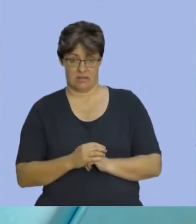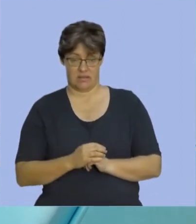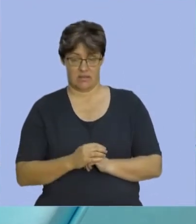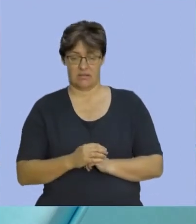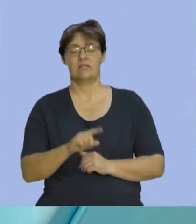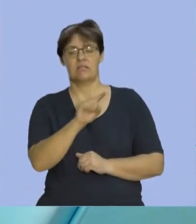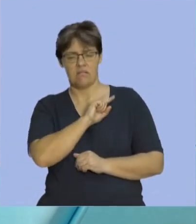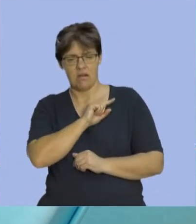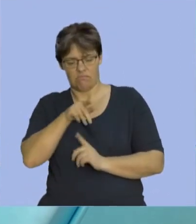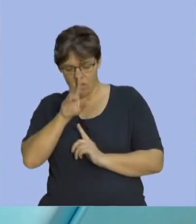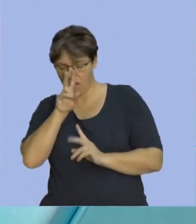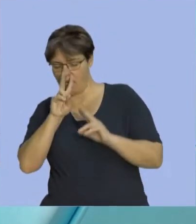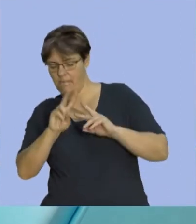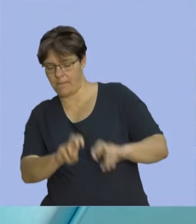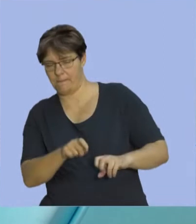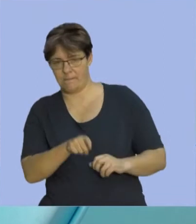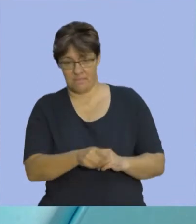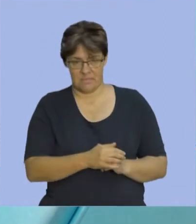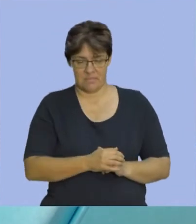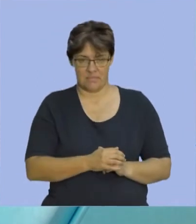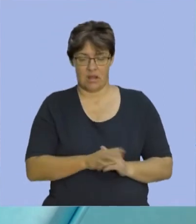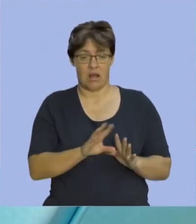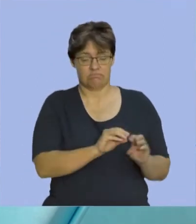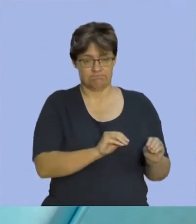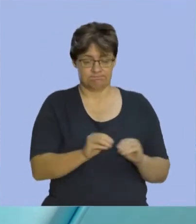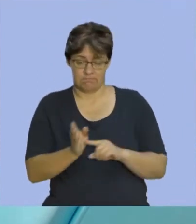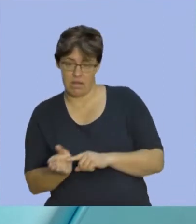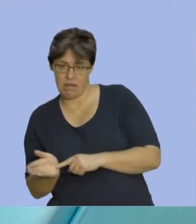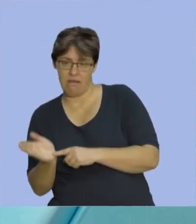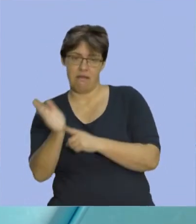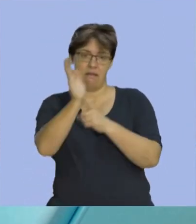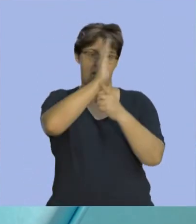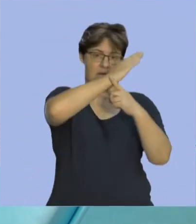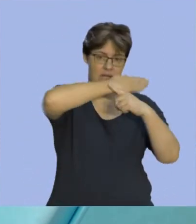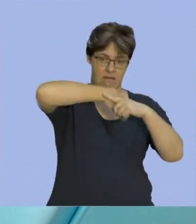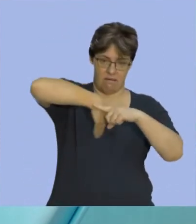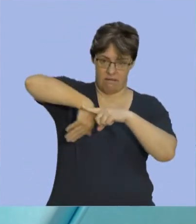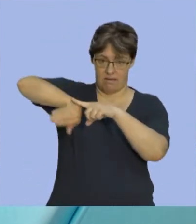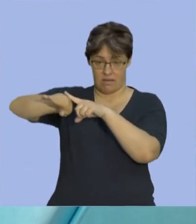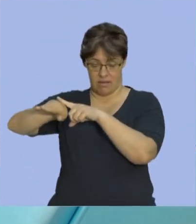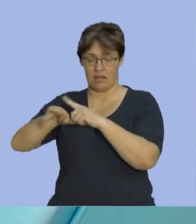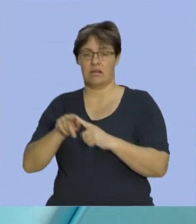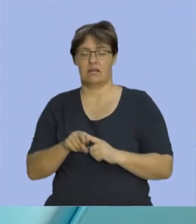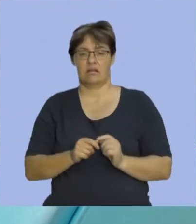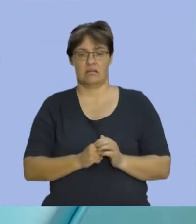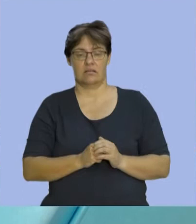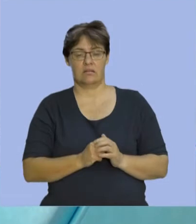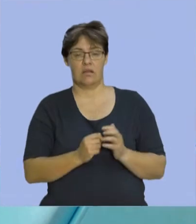4. So that's what we are really trying to look at. And as you are moving across those